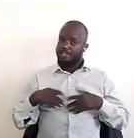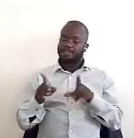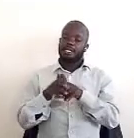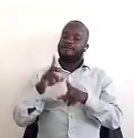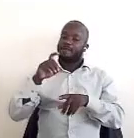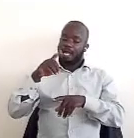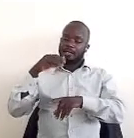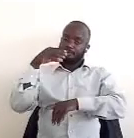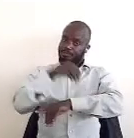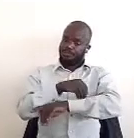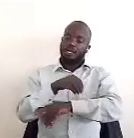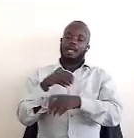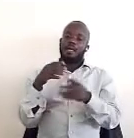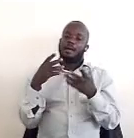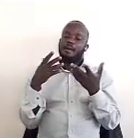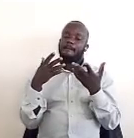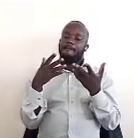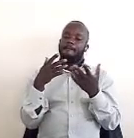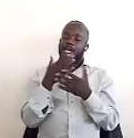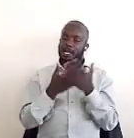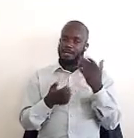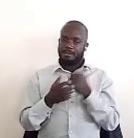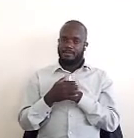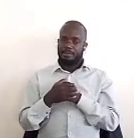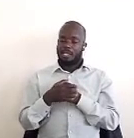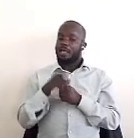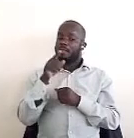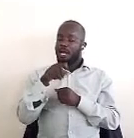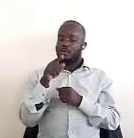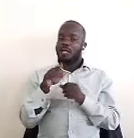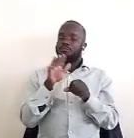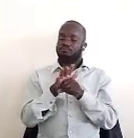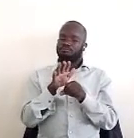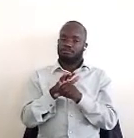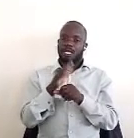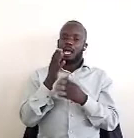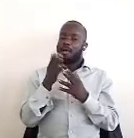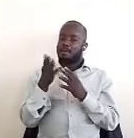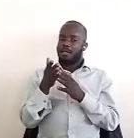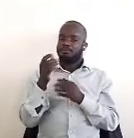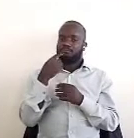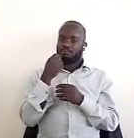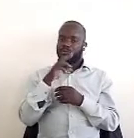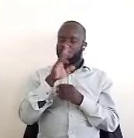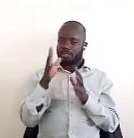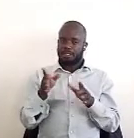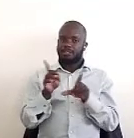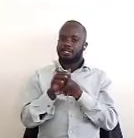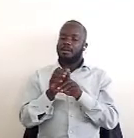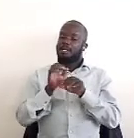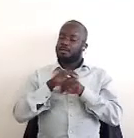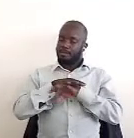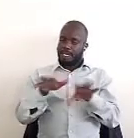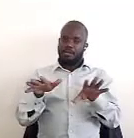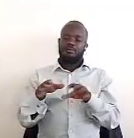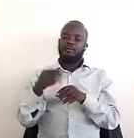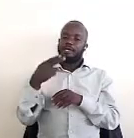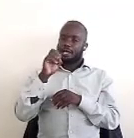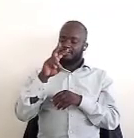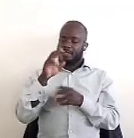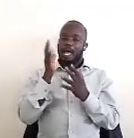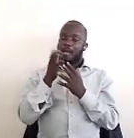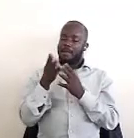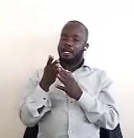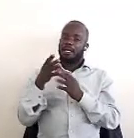blood vessels and deliver the virus to the blood. Sharing syringes is common among drug users, and the spread of HIV among